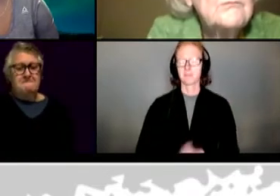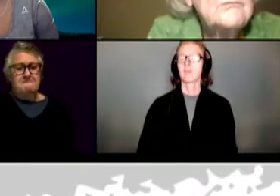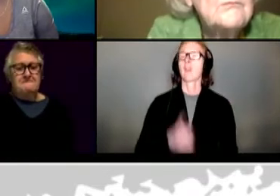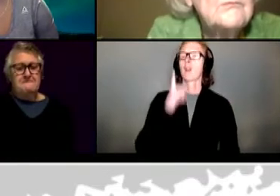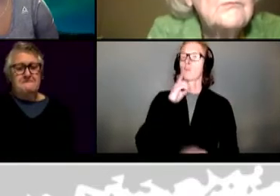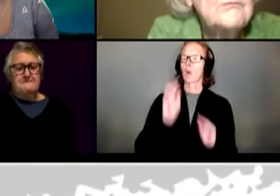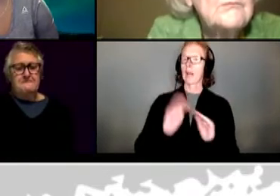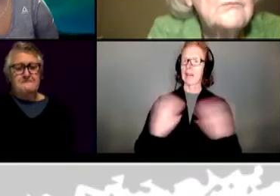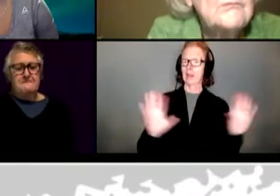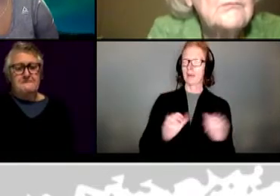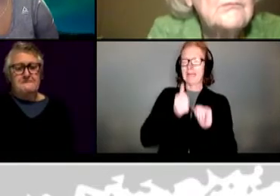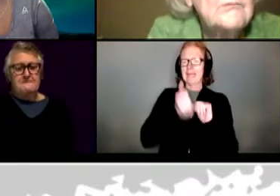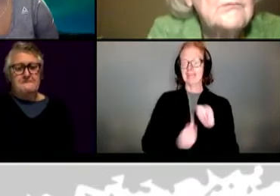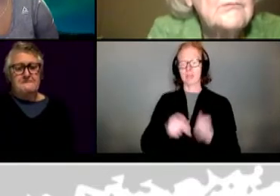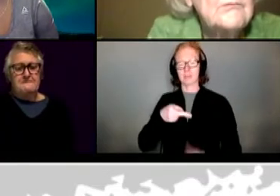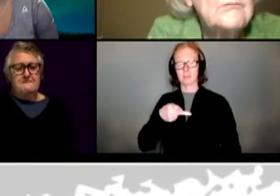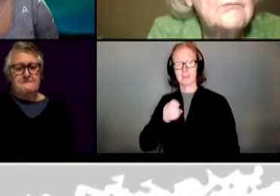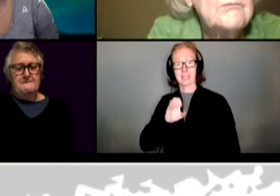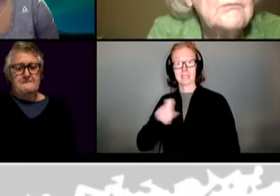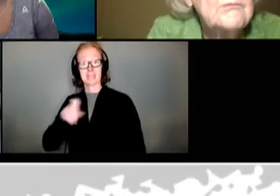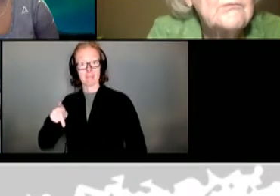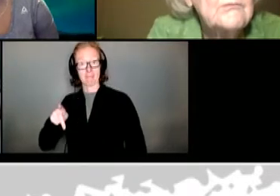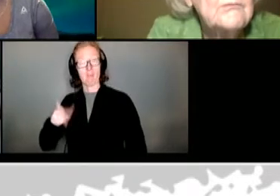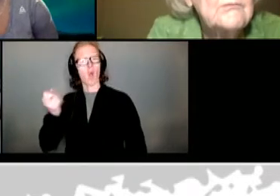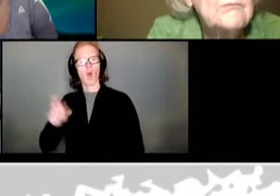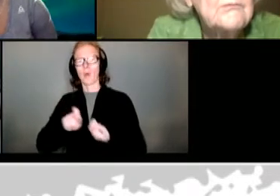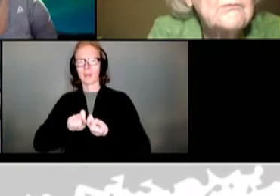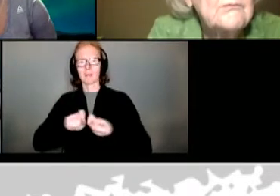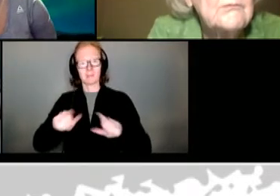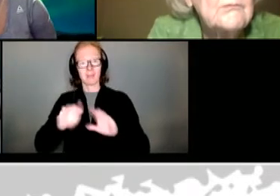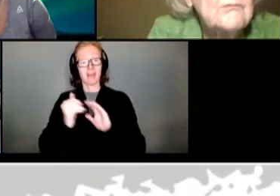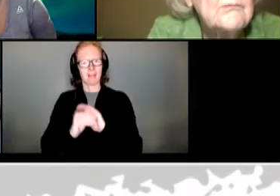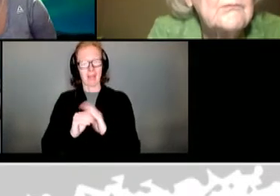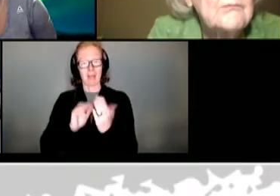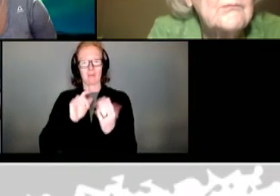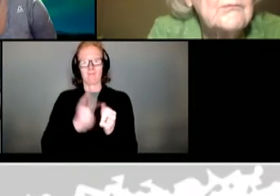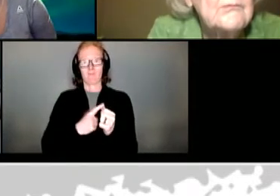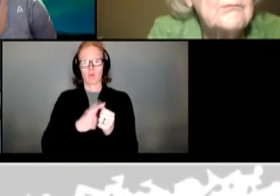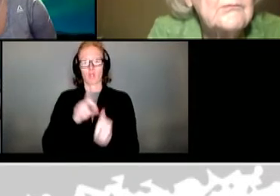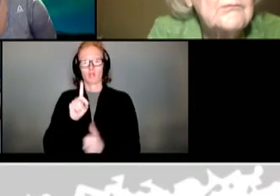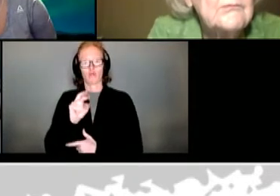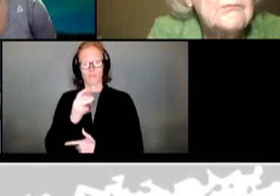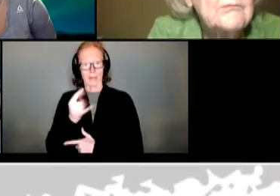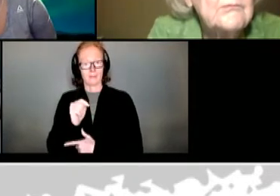sent this well in advance. They were all sent the draft of the letter well in advance.